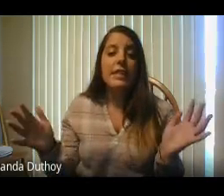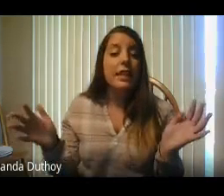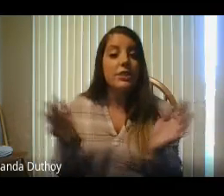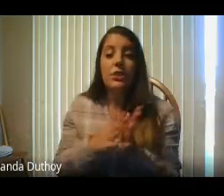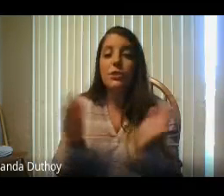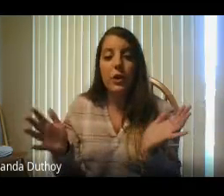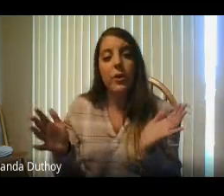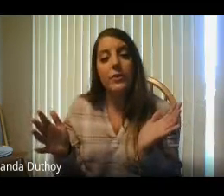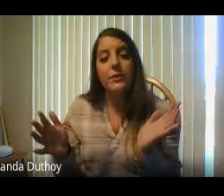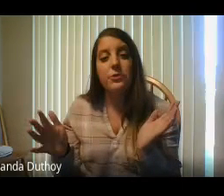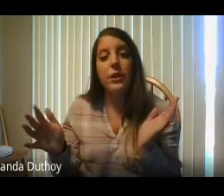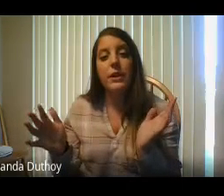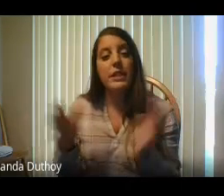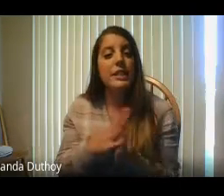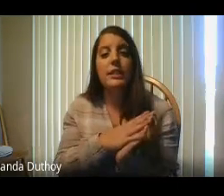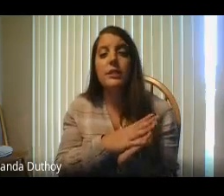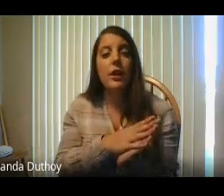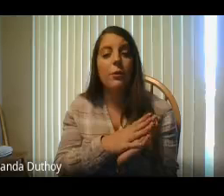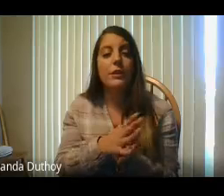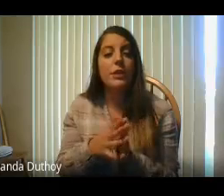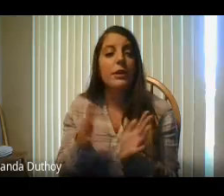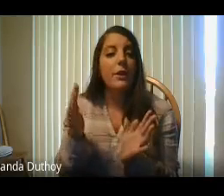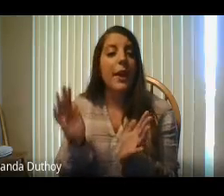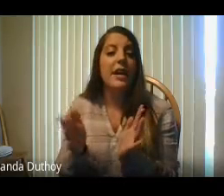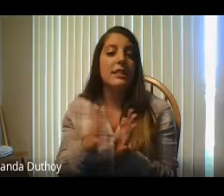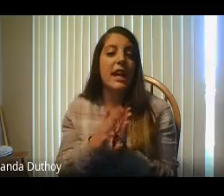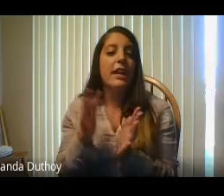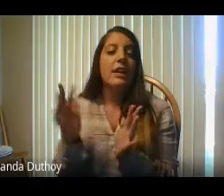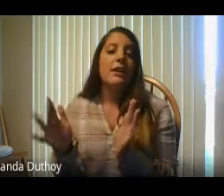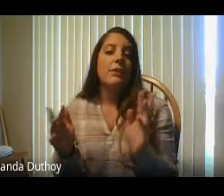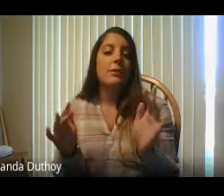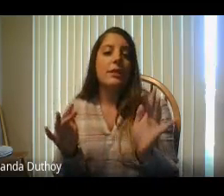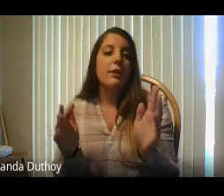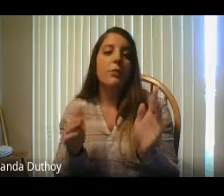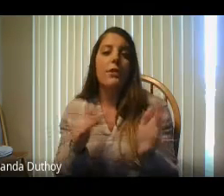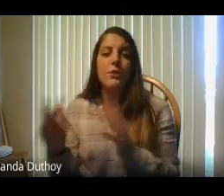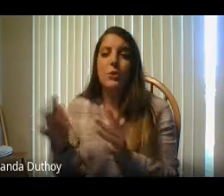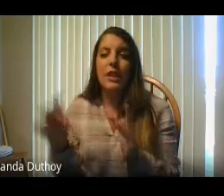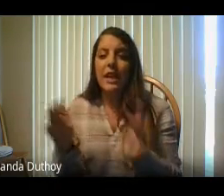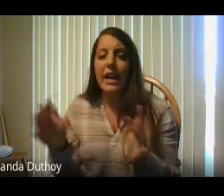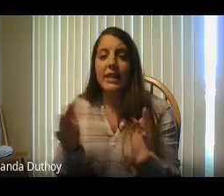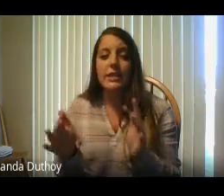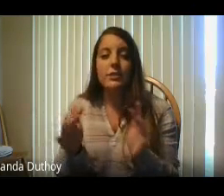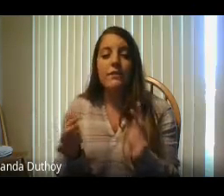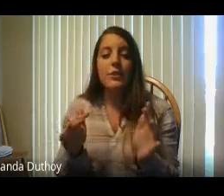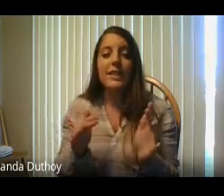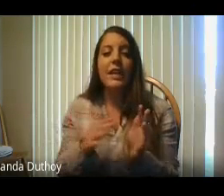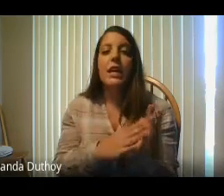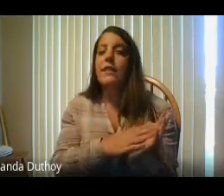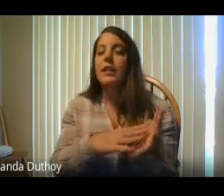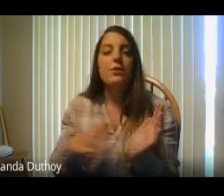Then the rest is just normal. So it's easy to know once you go past that, those 1 through 29, that's a